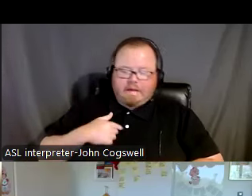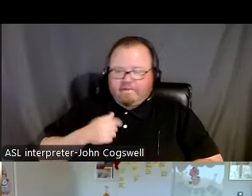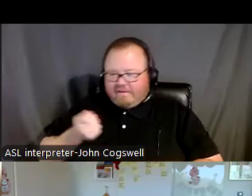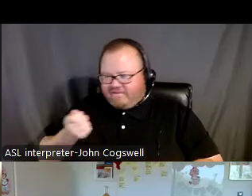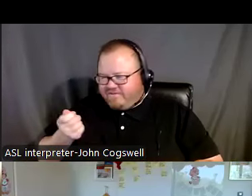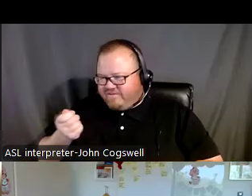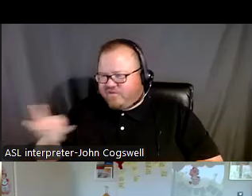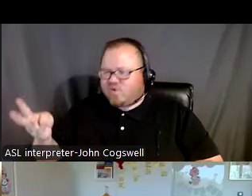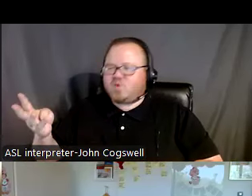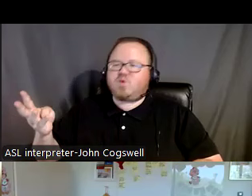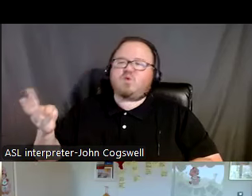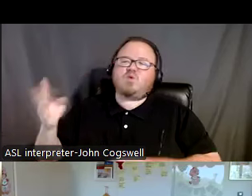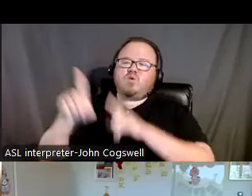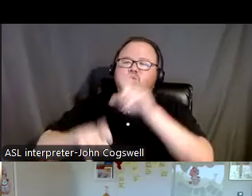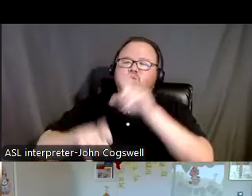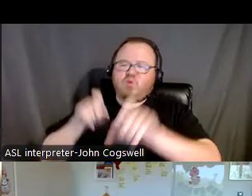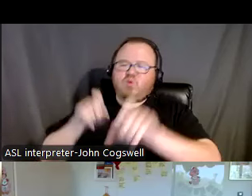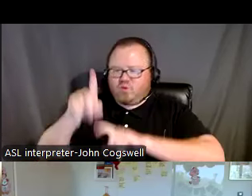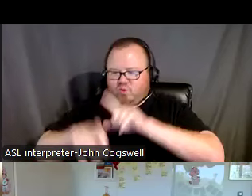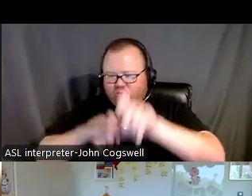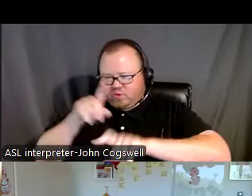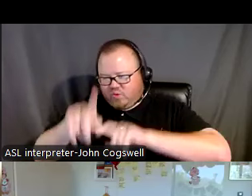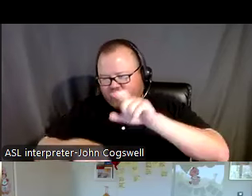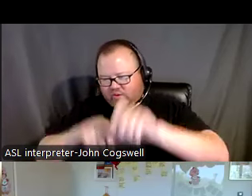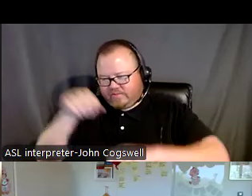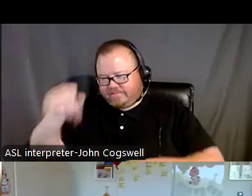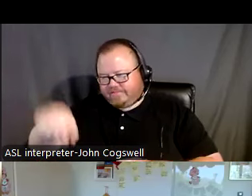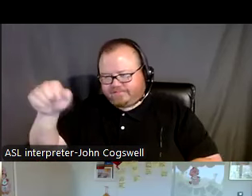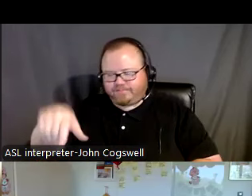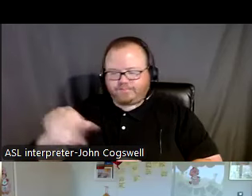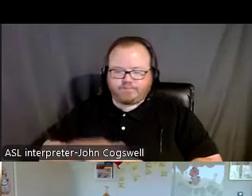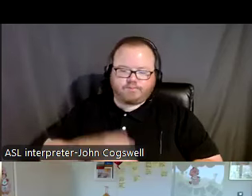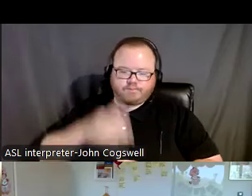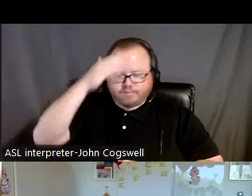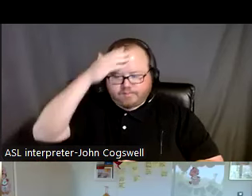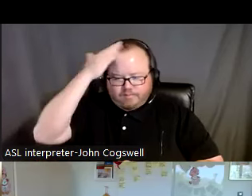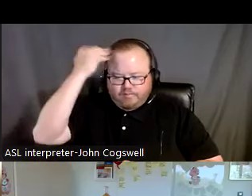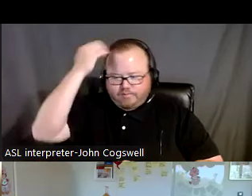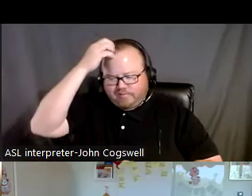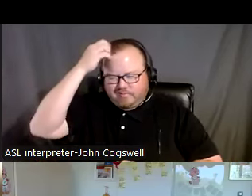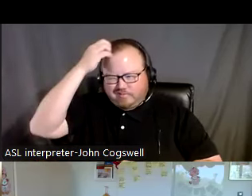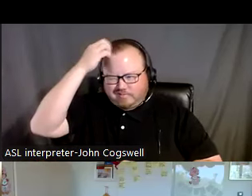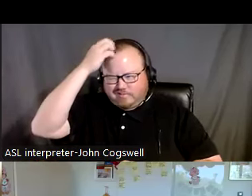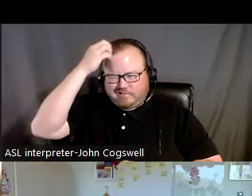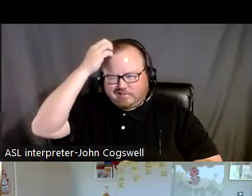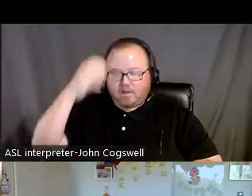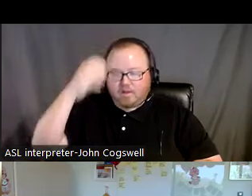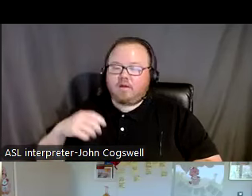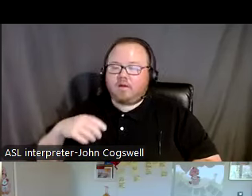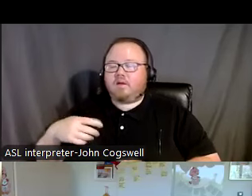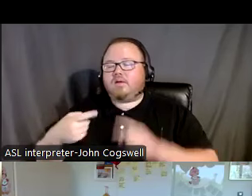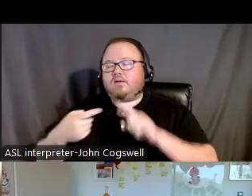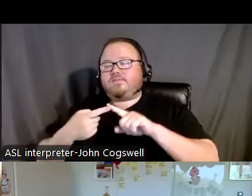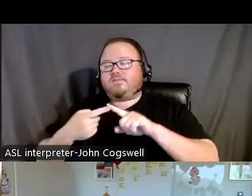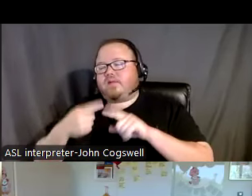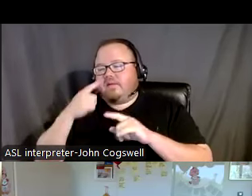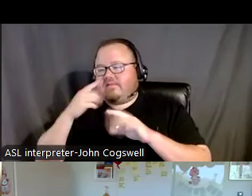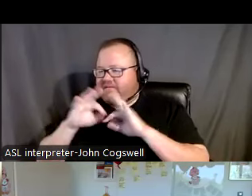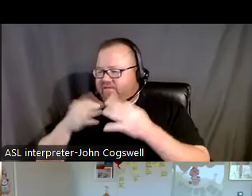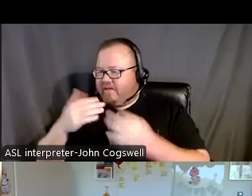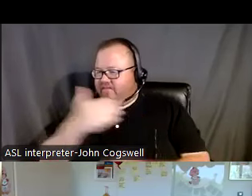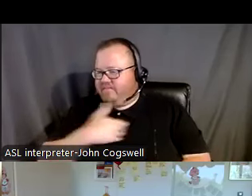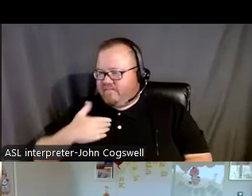few questions here. I think we had one regarding if a family member decides to